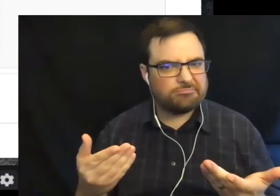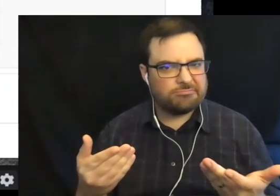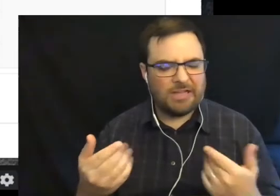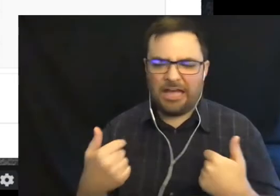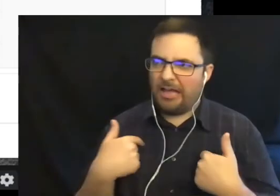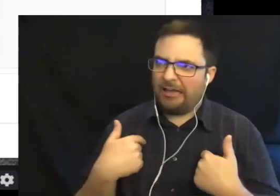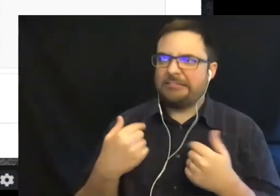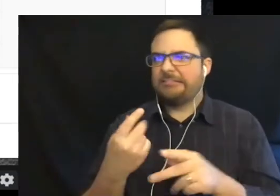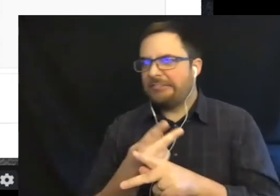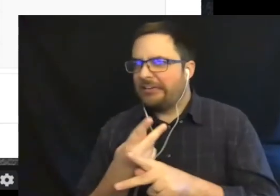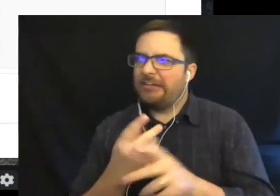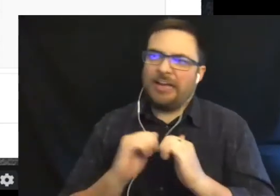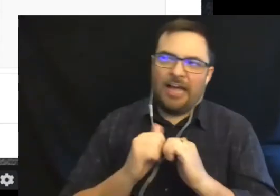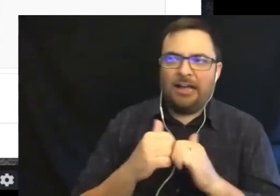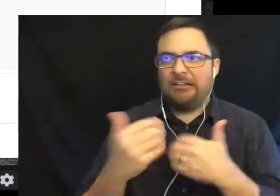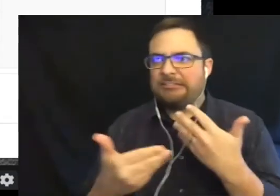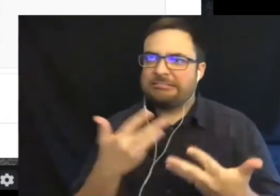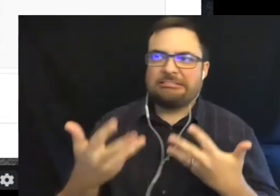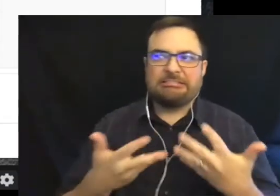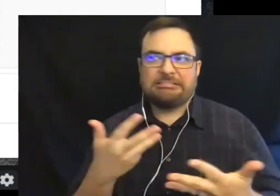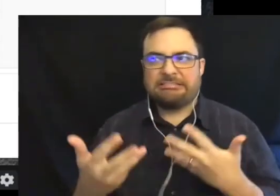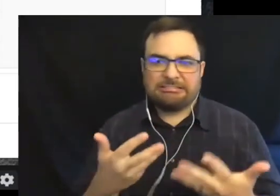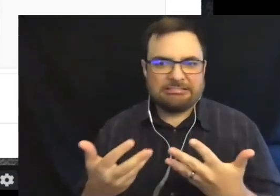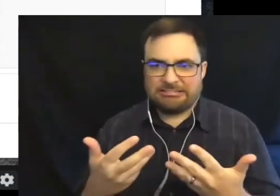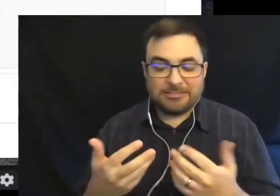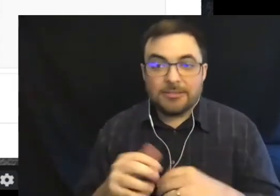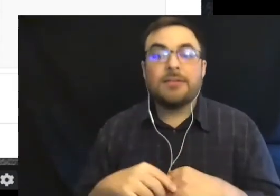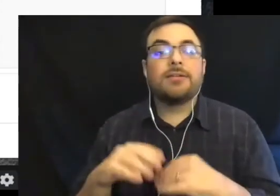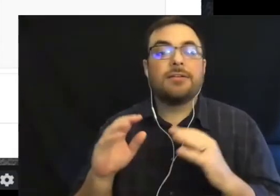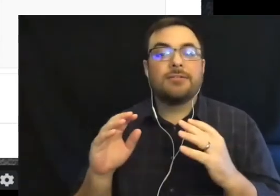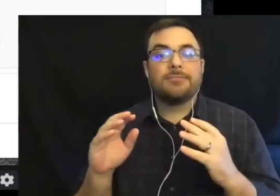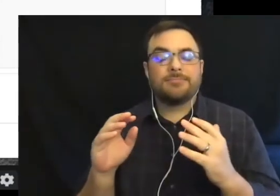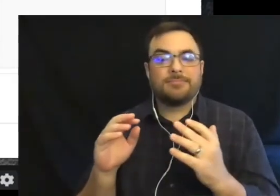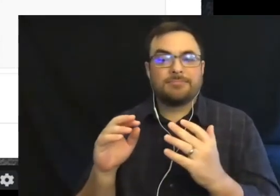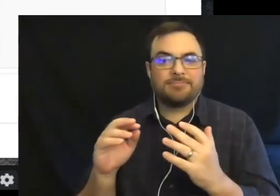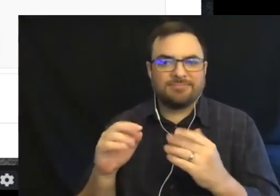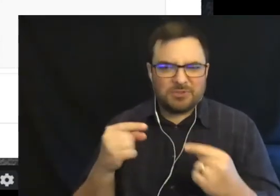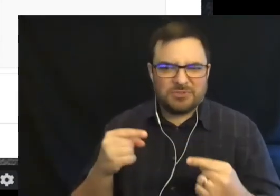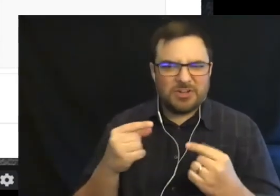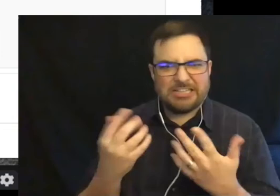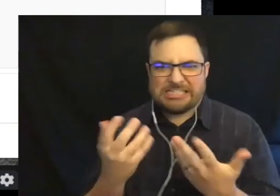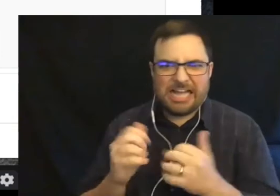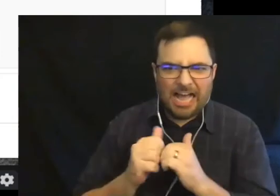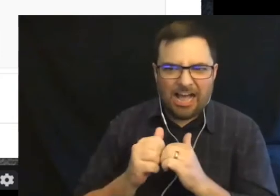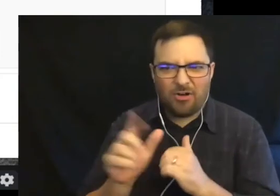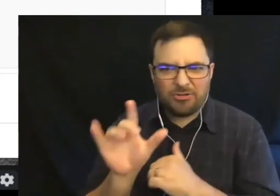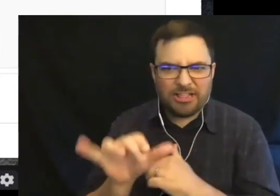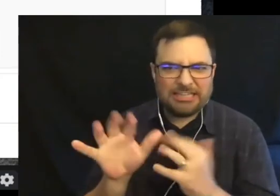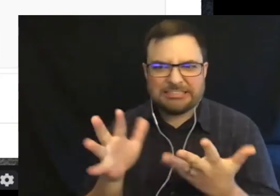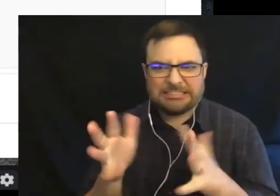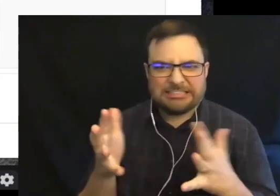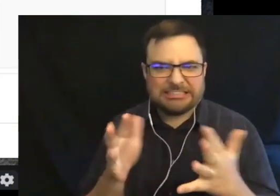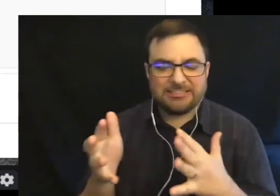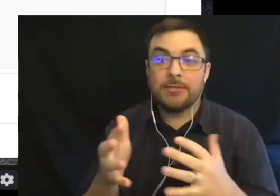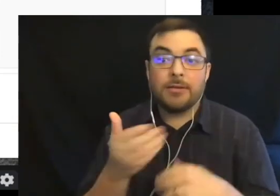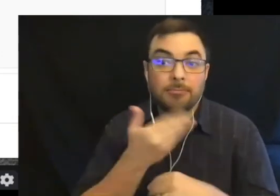to find a way to give him control of my computer from the virtual, virtually. And the